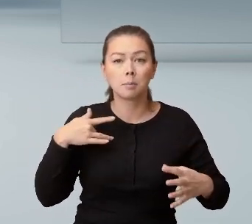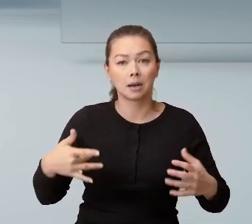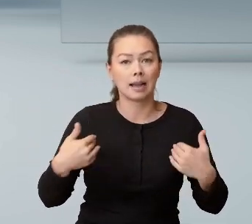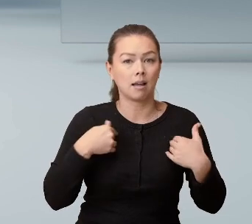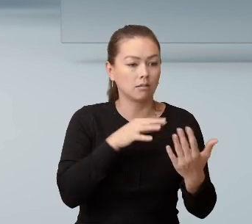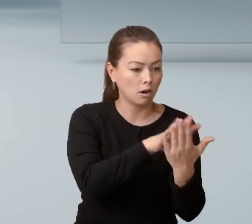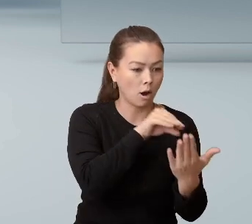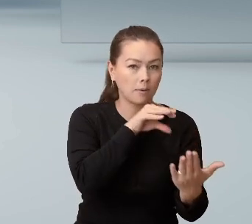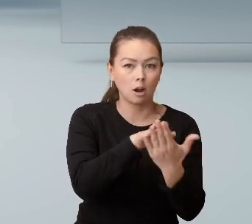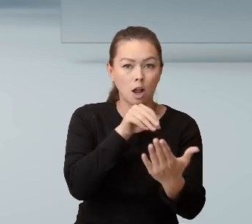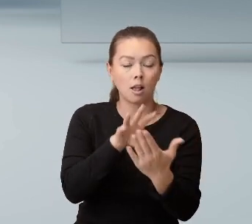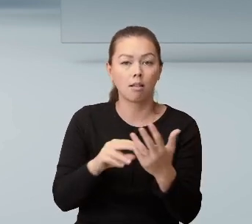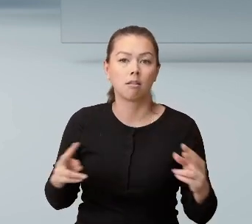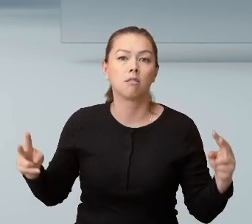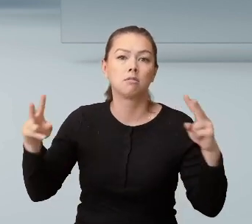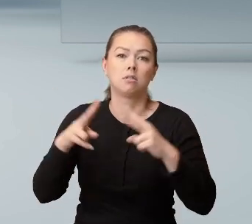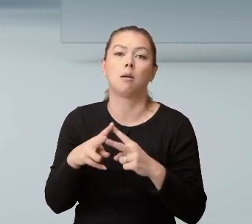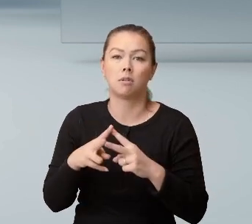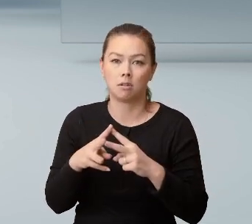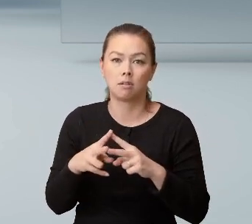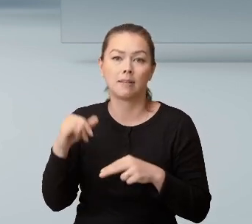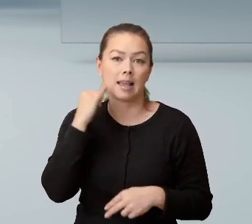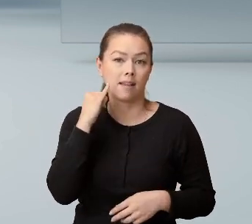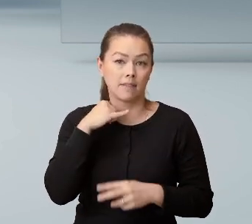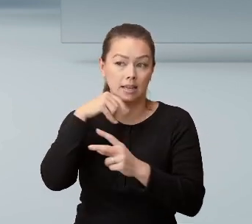the duplication problem and people